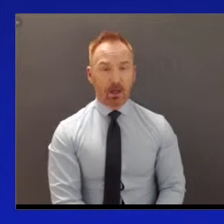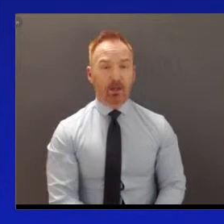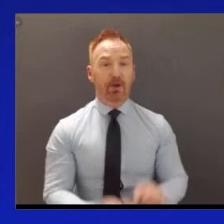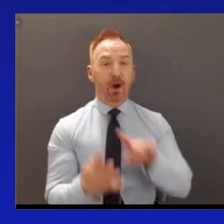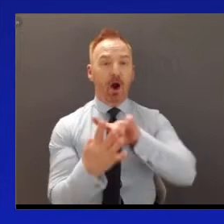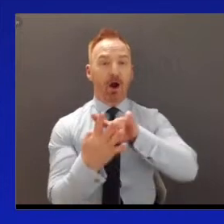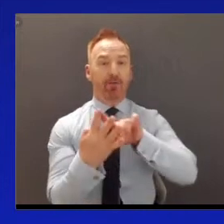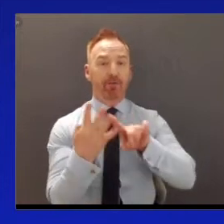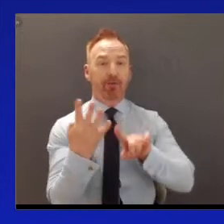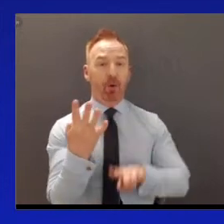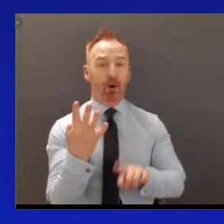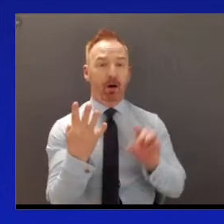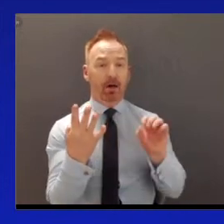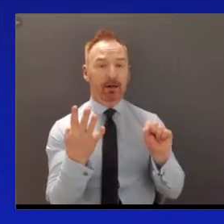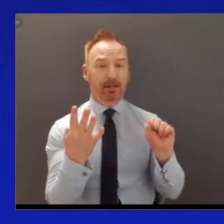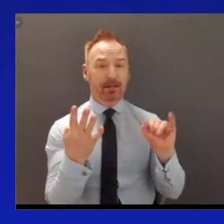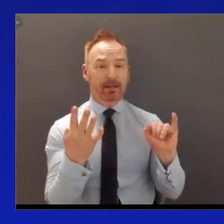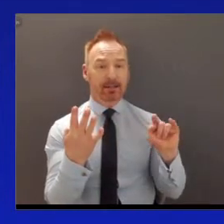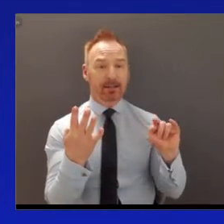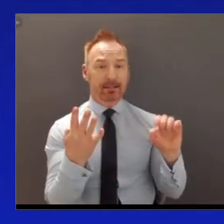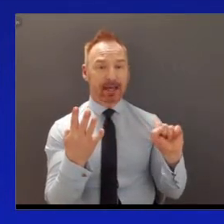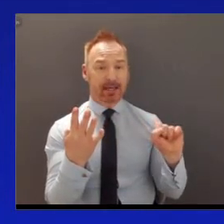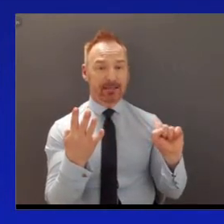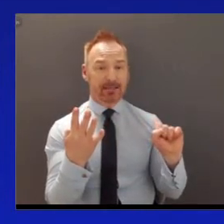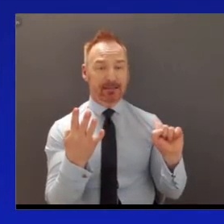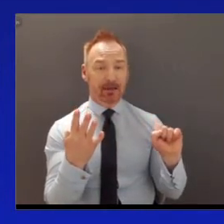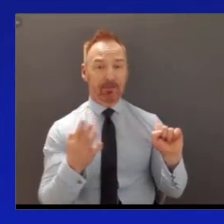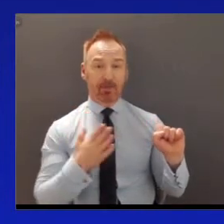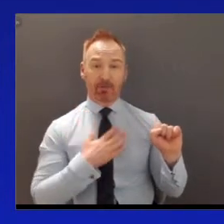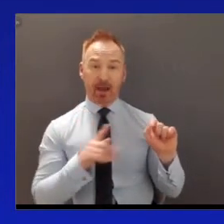for vaccination, but none of them are adequate in my sense